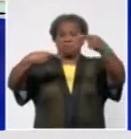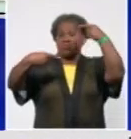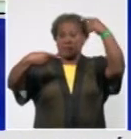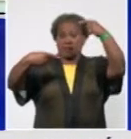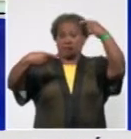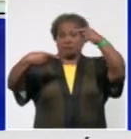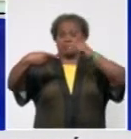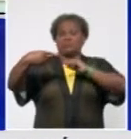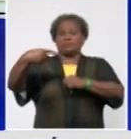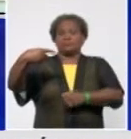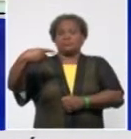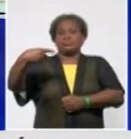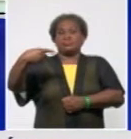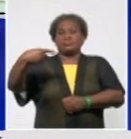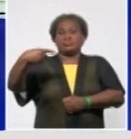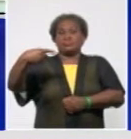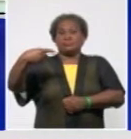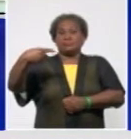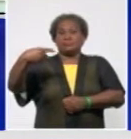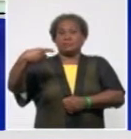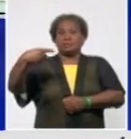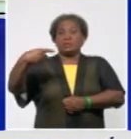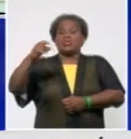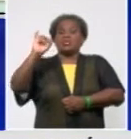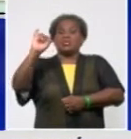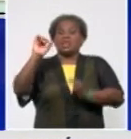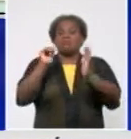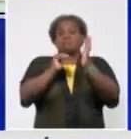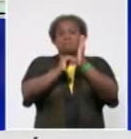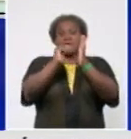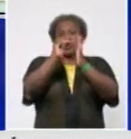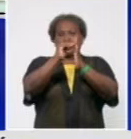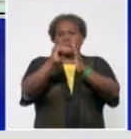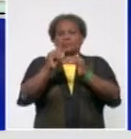6,327,793 diagnosed cases and